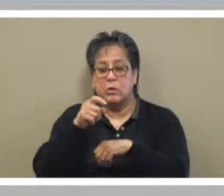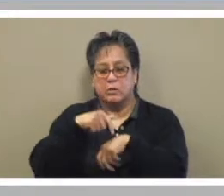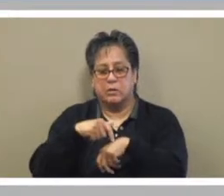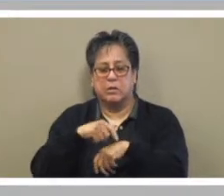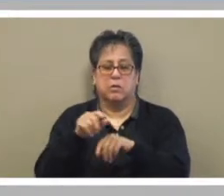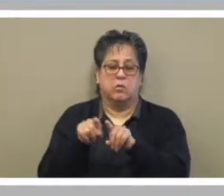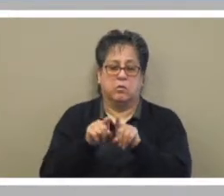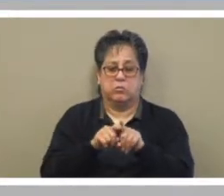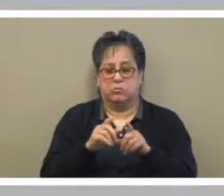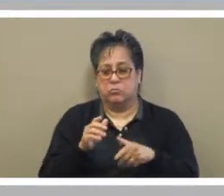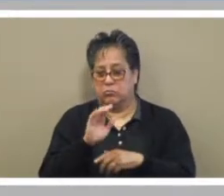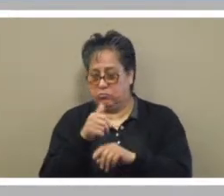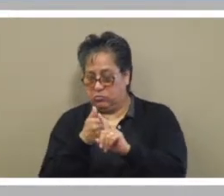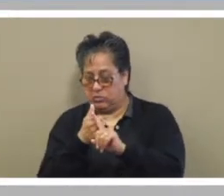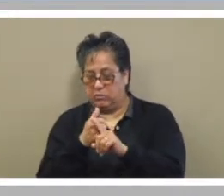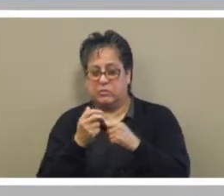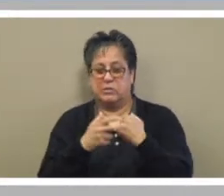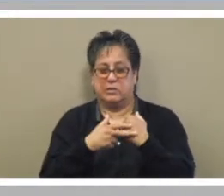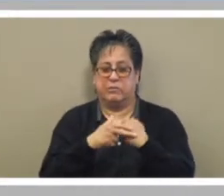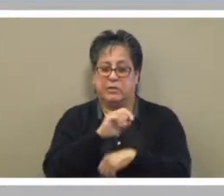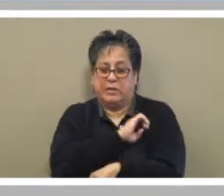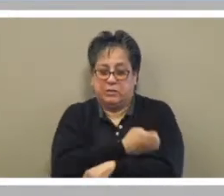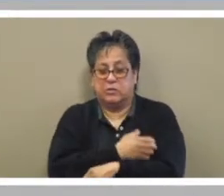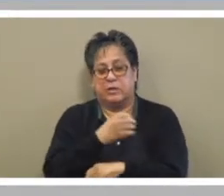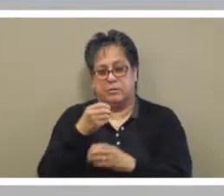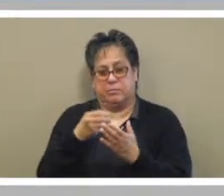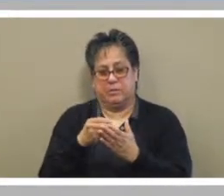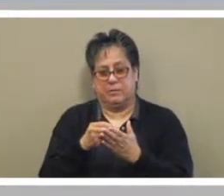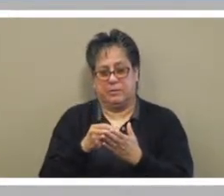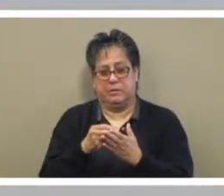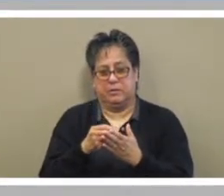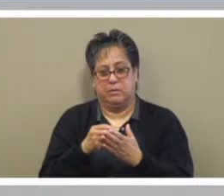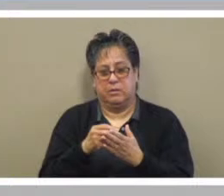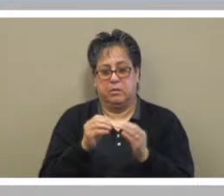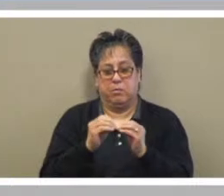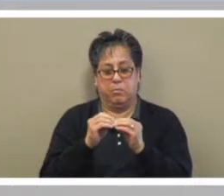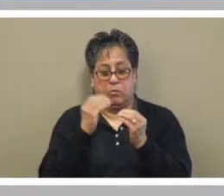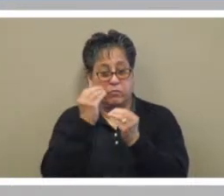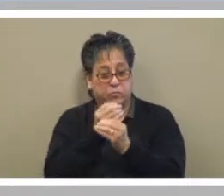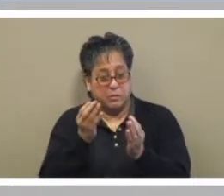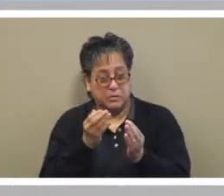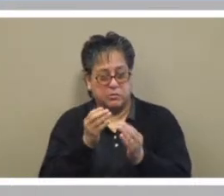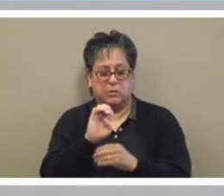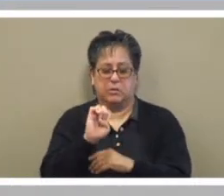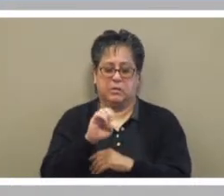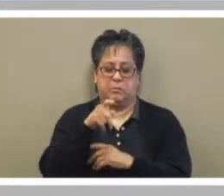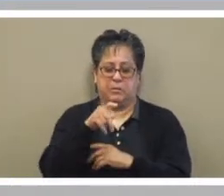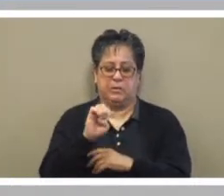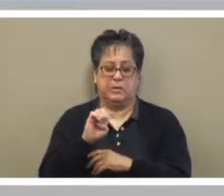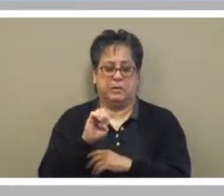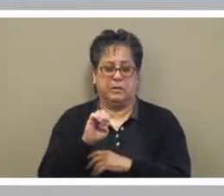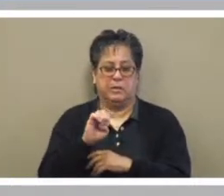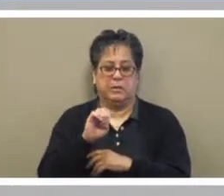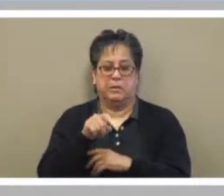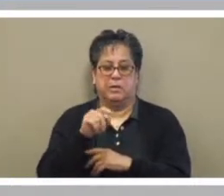you the power to save energy and money. For more information, visit